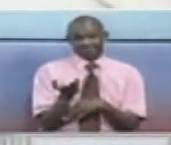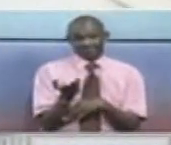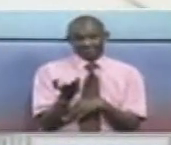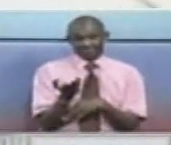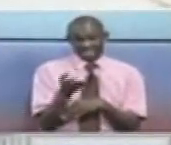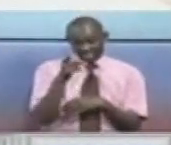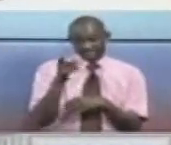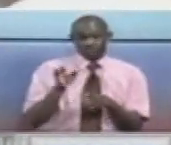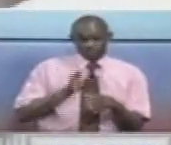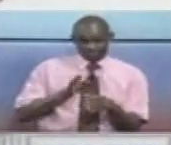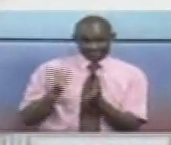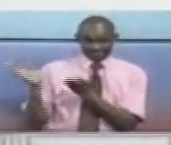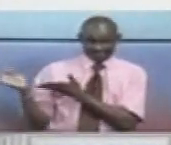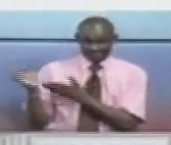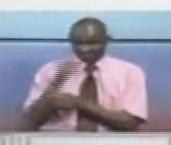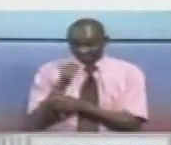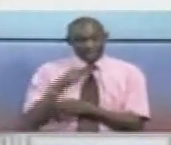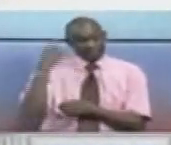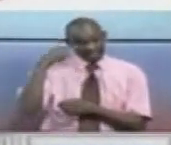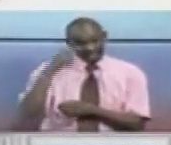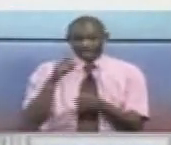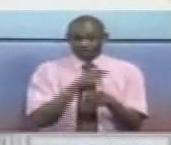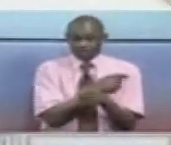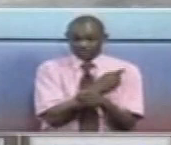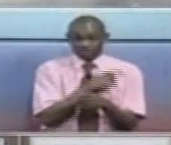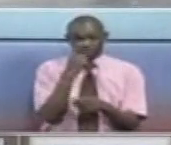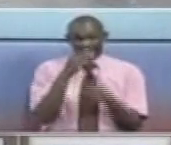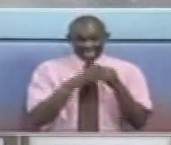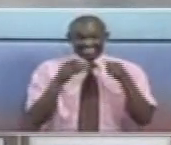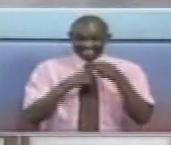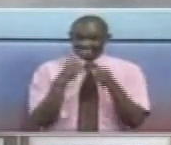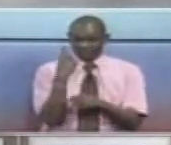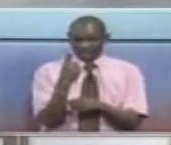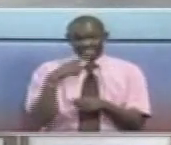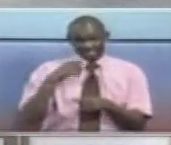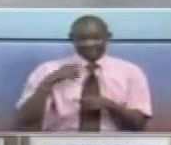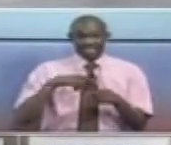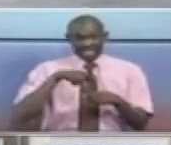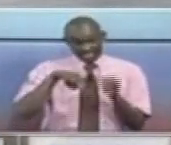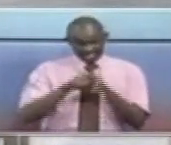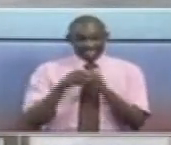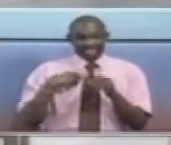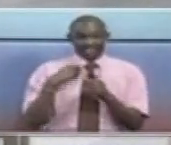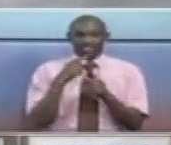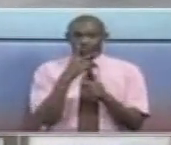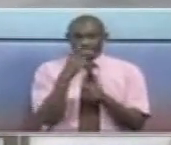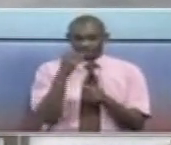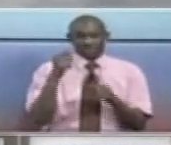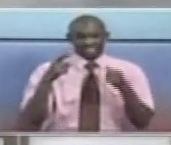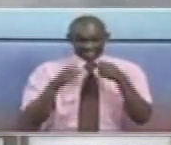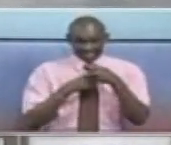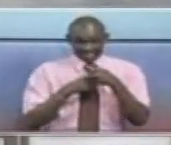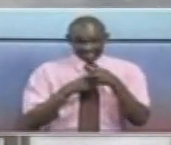Margaret Cairo was abandoned at Nairobi's Mathare Hospital in 1961. She, however, ended up in Meru in 2006 after social